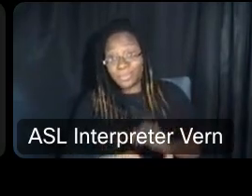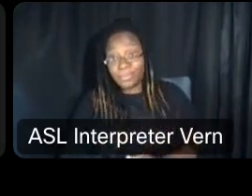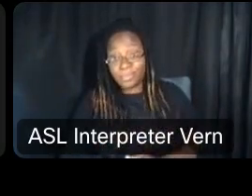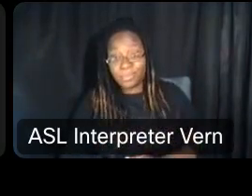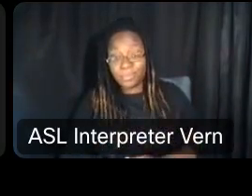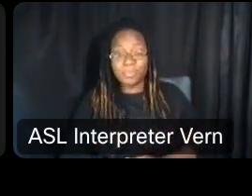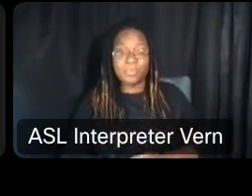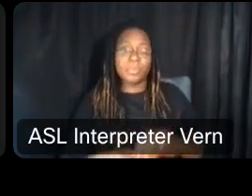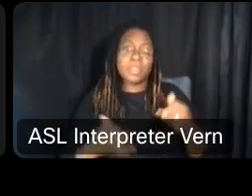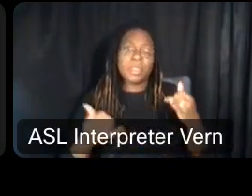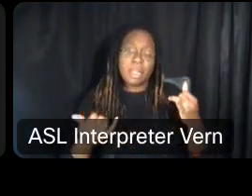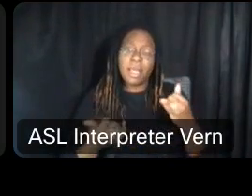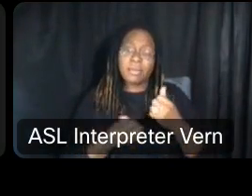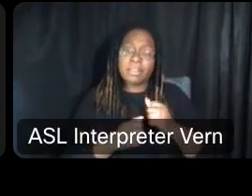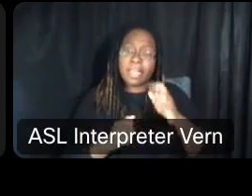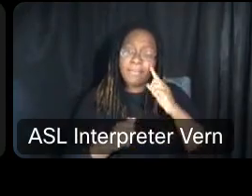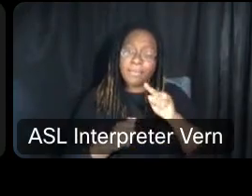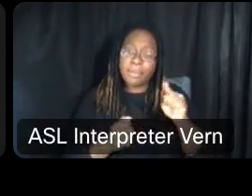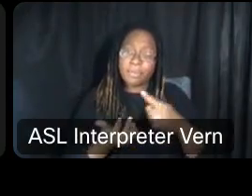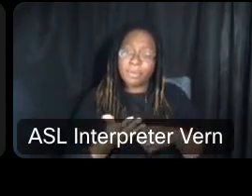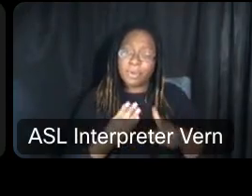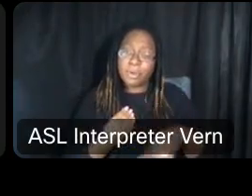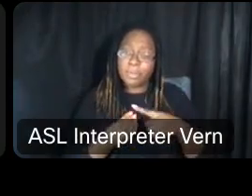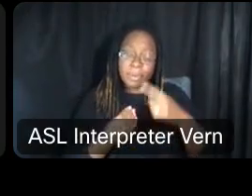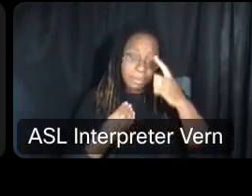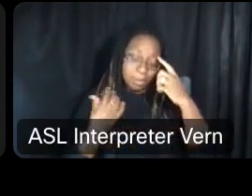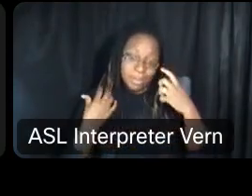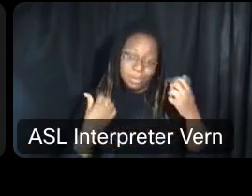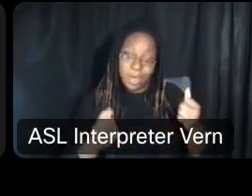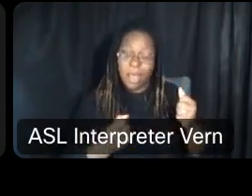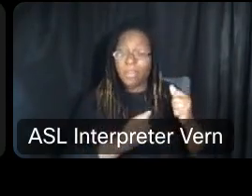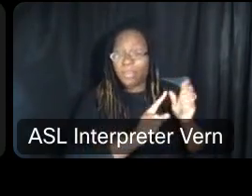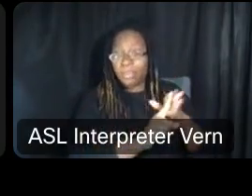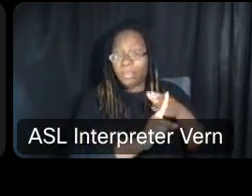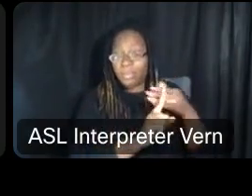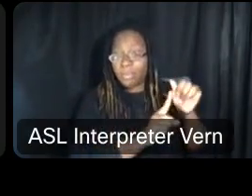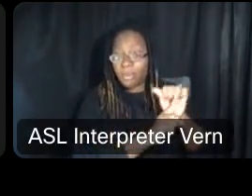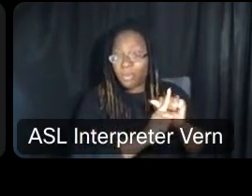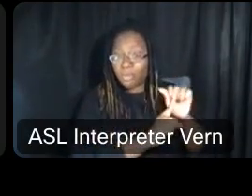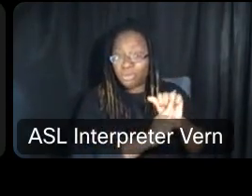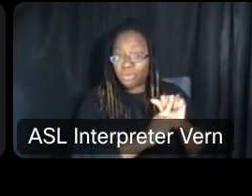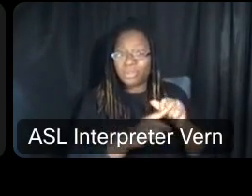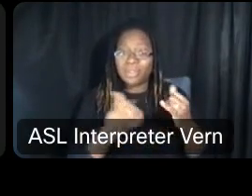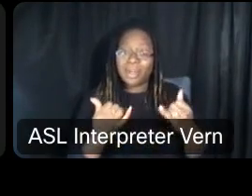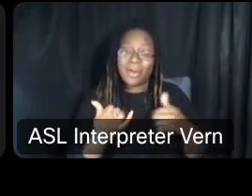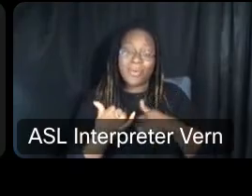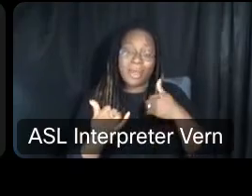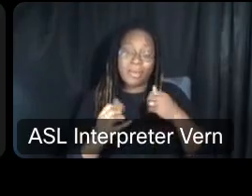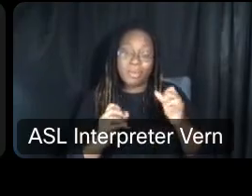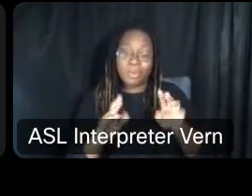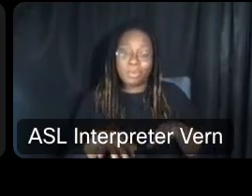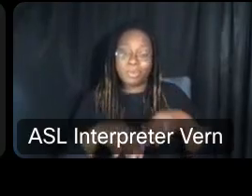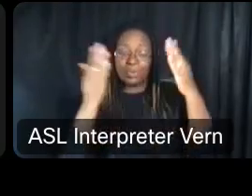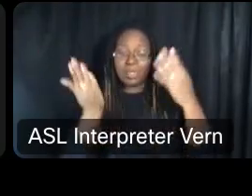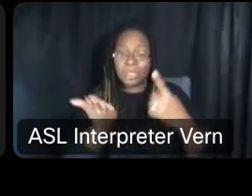talk about mental health coercion, here's some ways that we can help open up that conversation, because we want